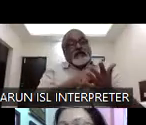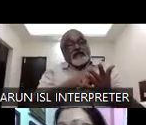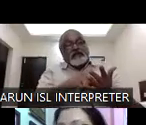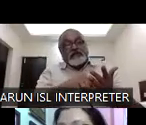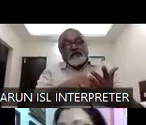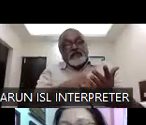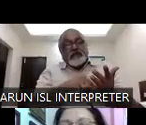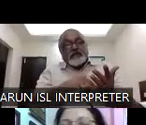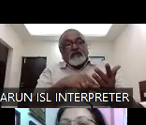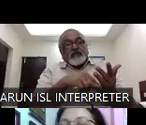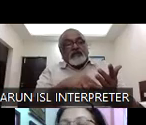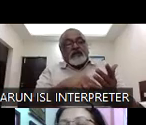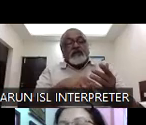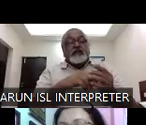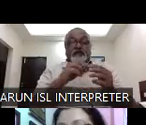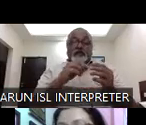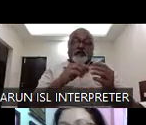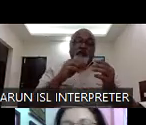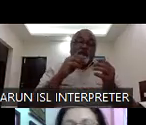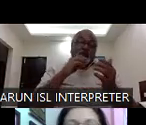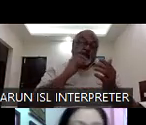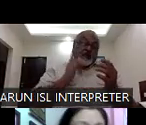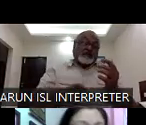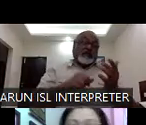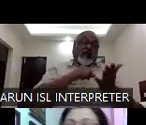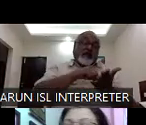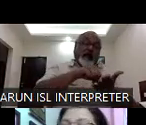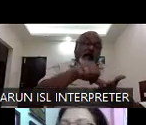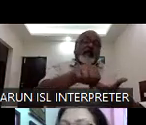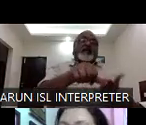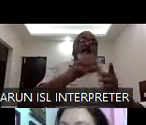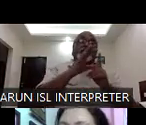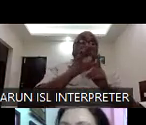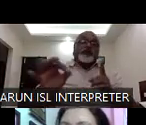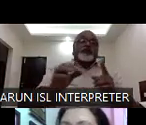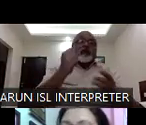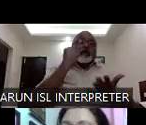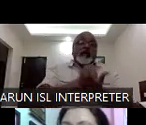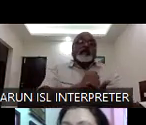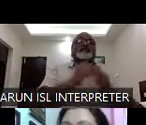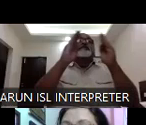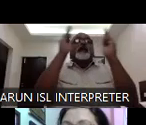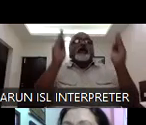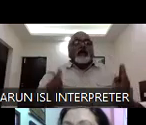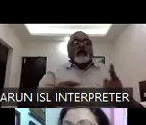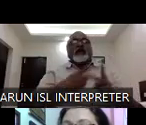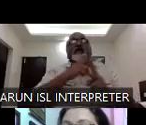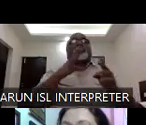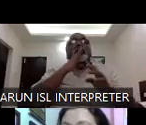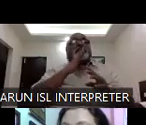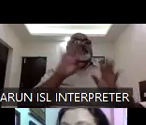all these big things has to be translated into action through our basic routine or